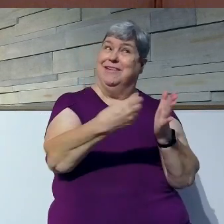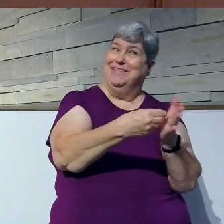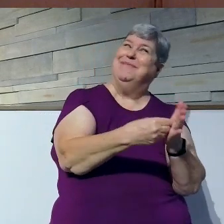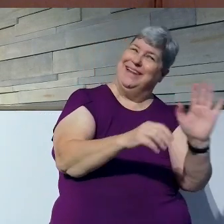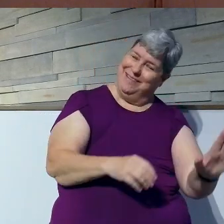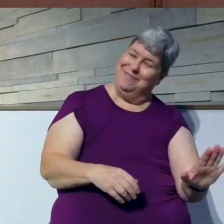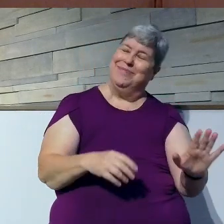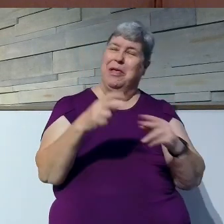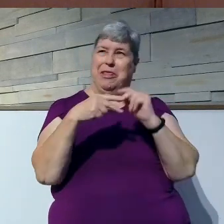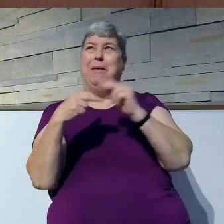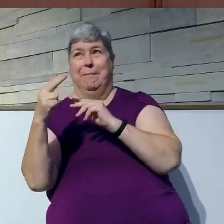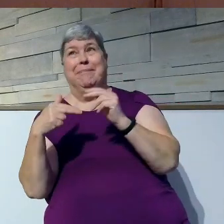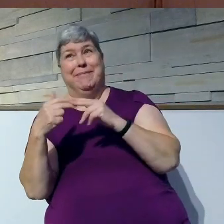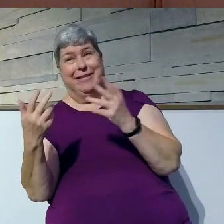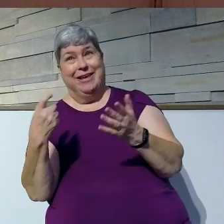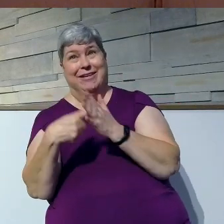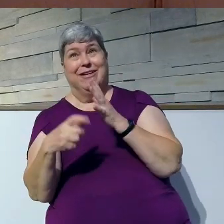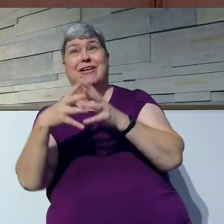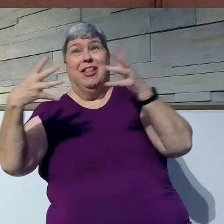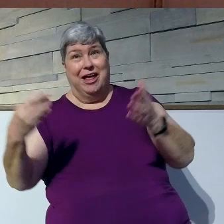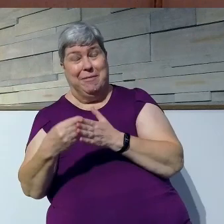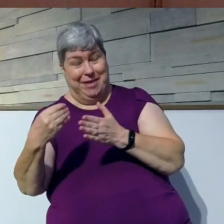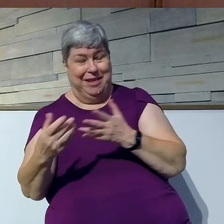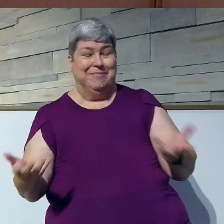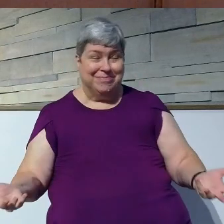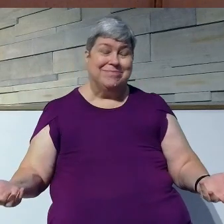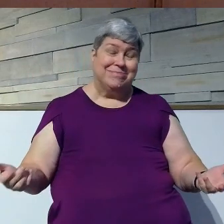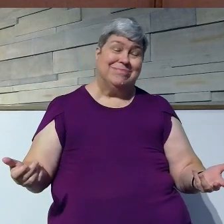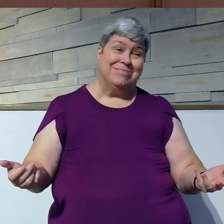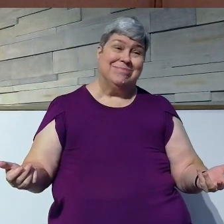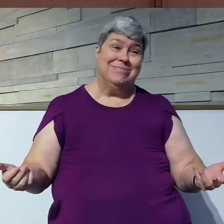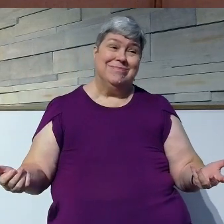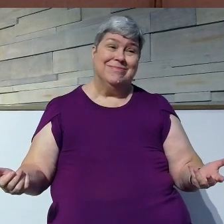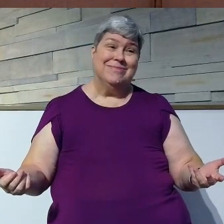money. The building costs a lot of money, all right?